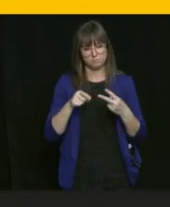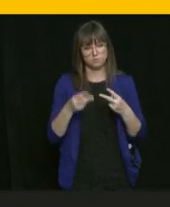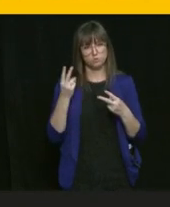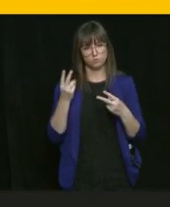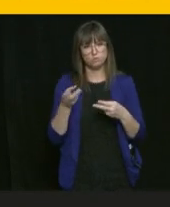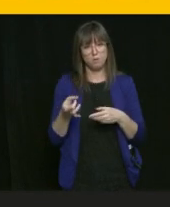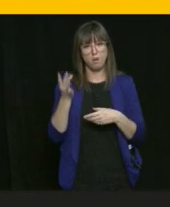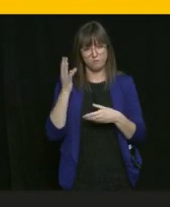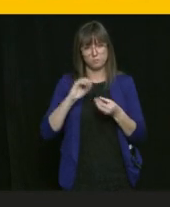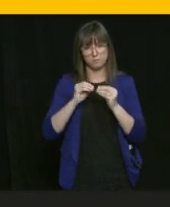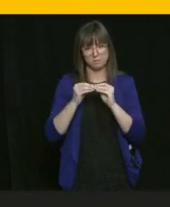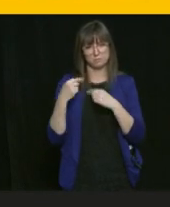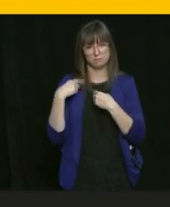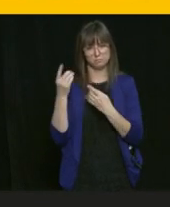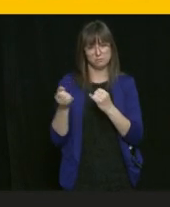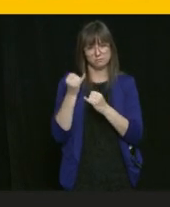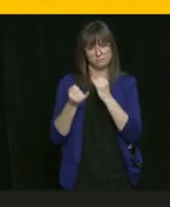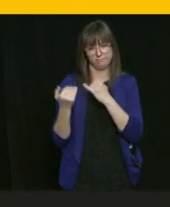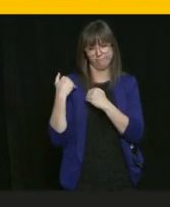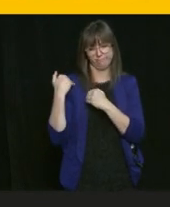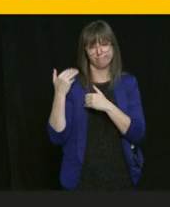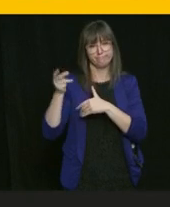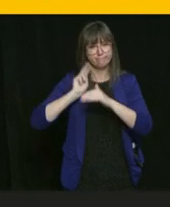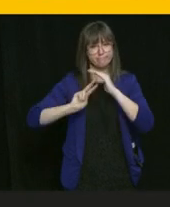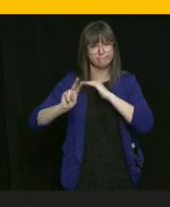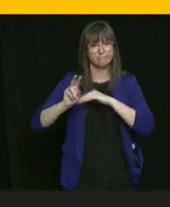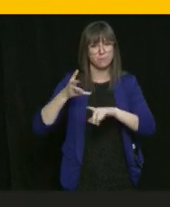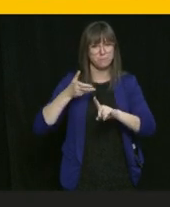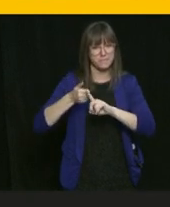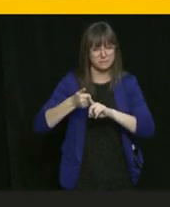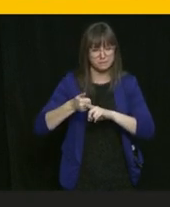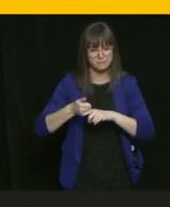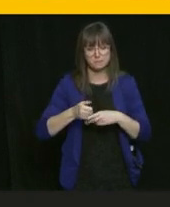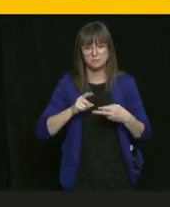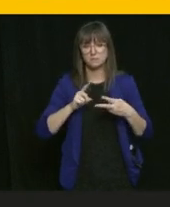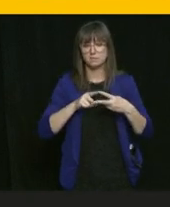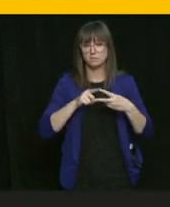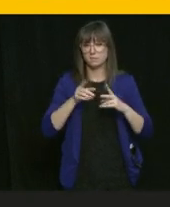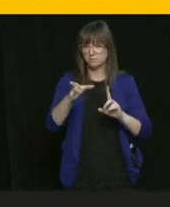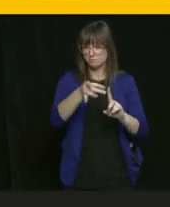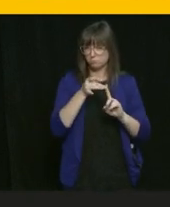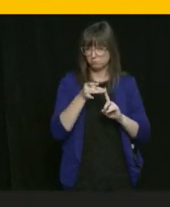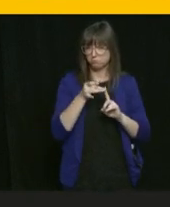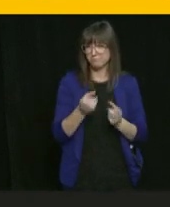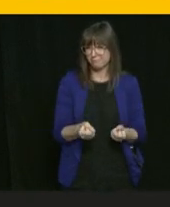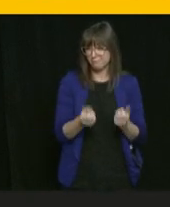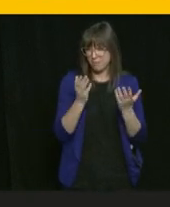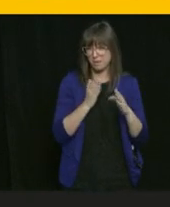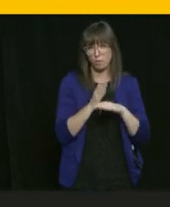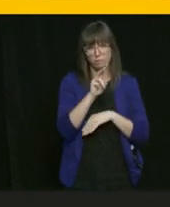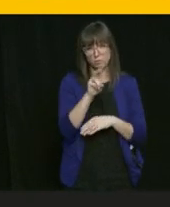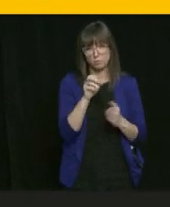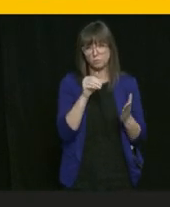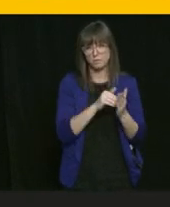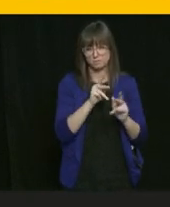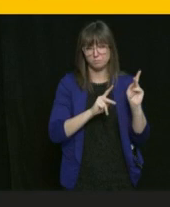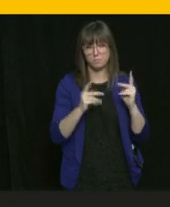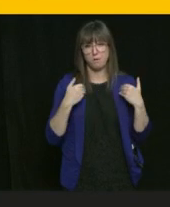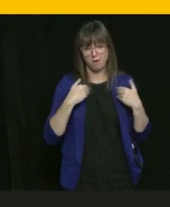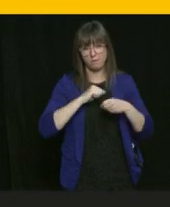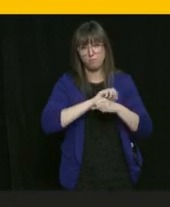milestones since the last detailed epidemiological update. We have diagnosed over 200,000 cases